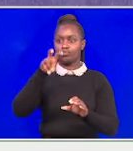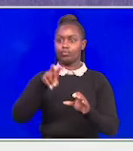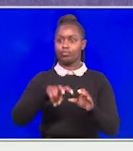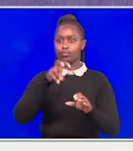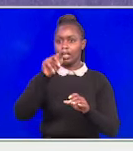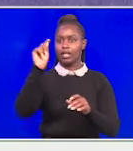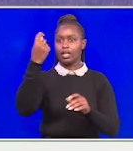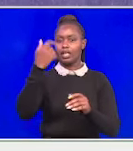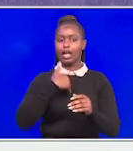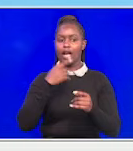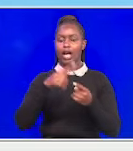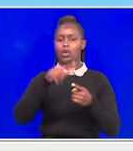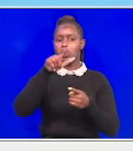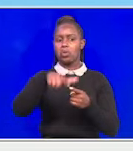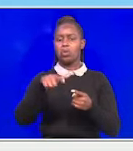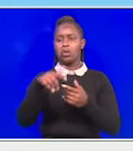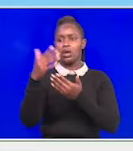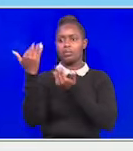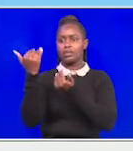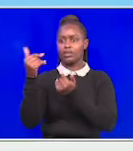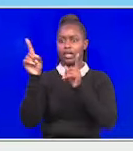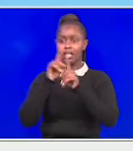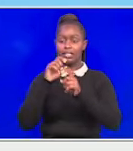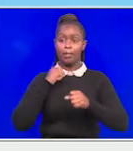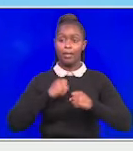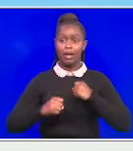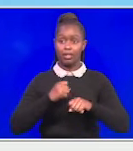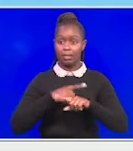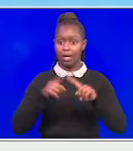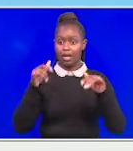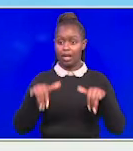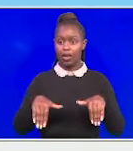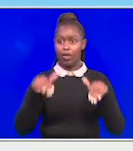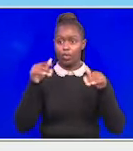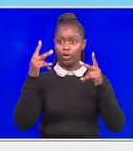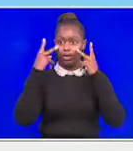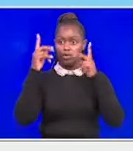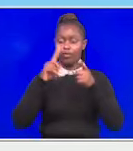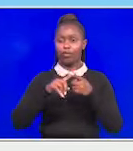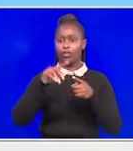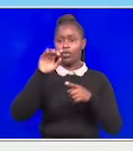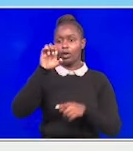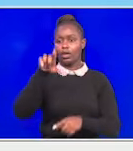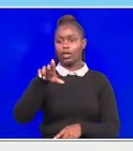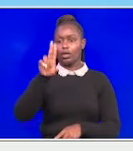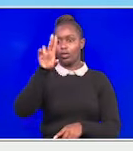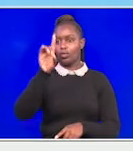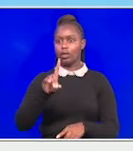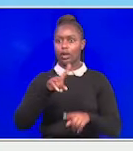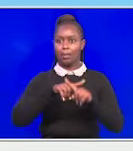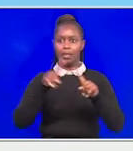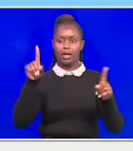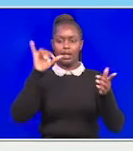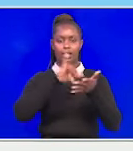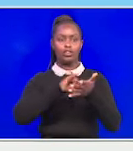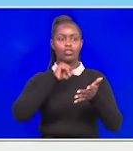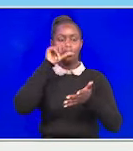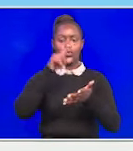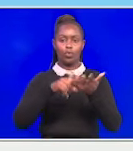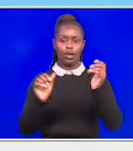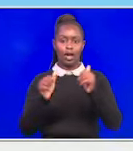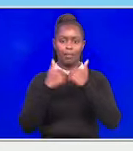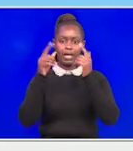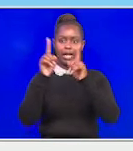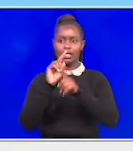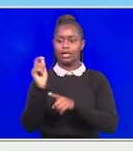expectation of glorious medal sweep at the marathon. All eyes were on Eliud Kipchoge. But that was not to be, as Kenyans could only settle